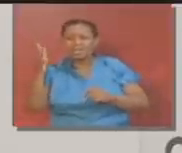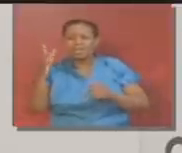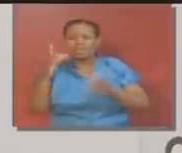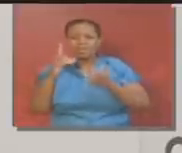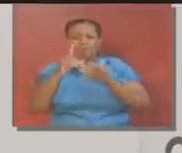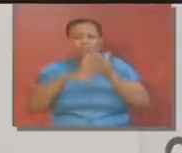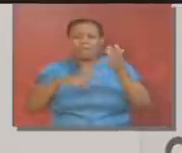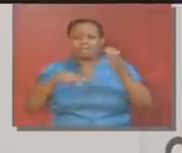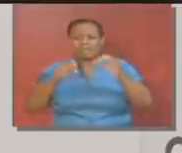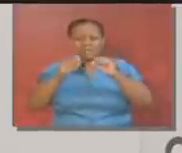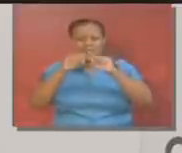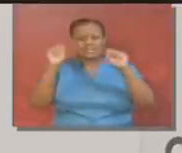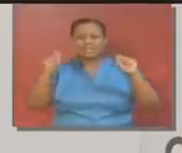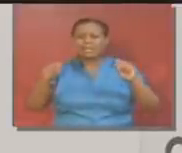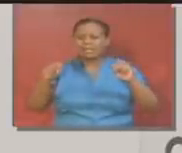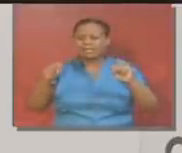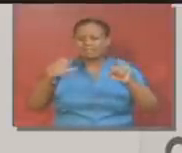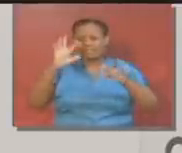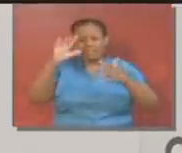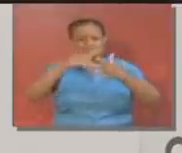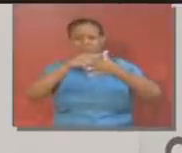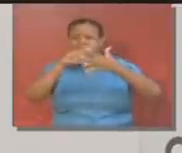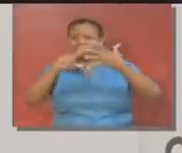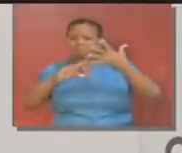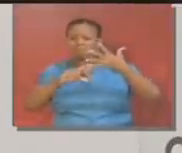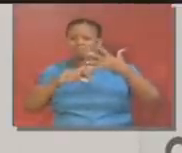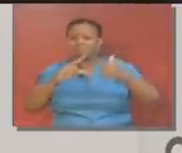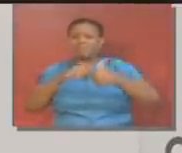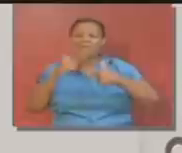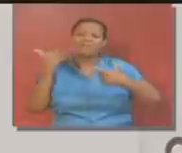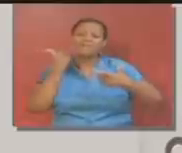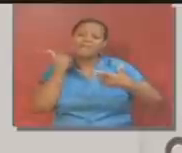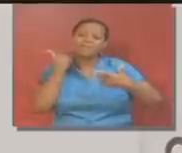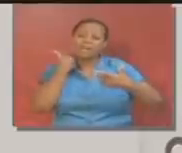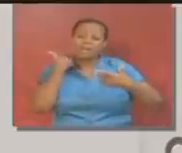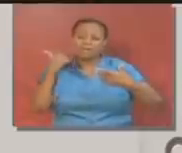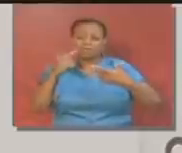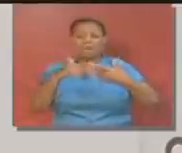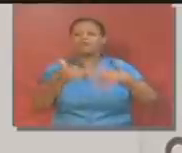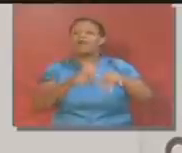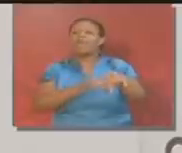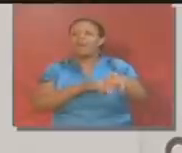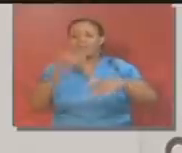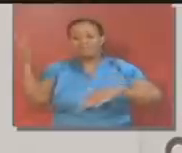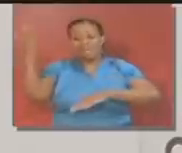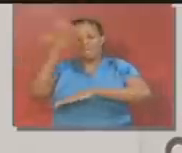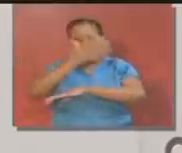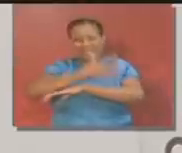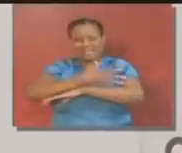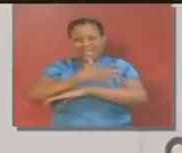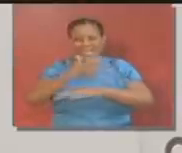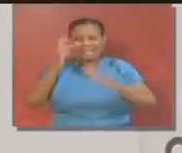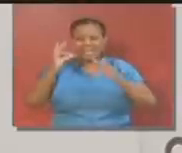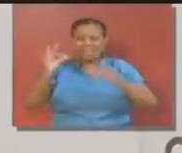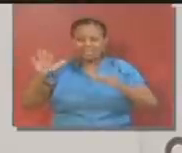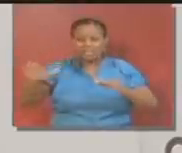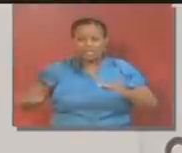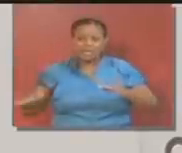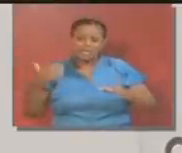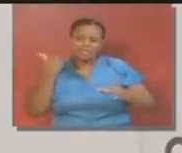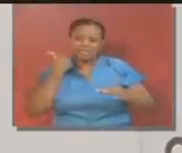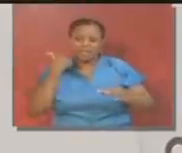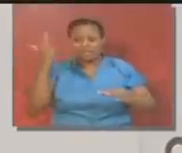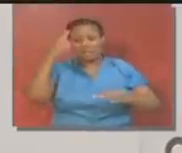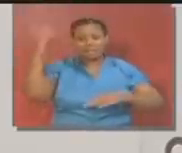are 5 things. We're looking at fever for about 5 days. If your child been having persistent fever, we're looking at that